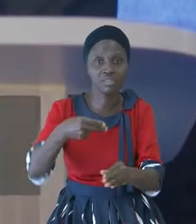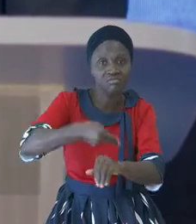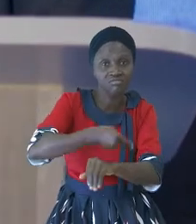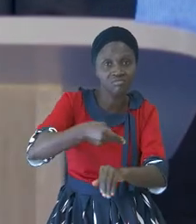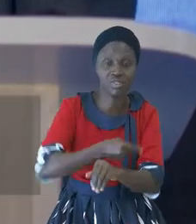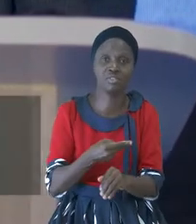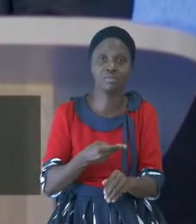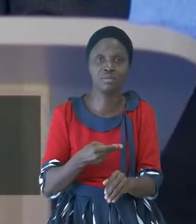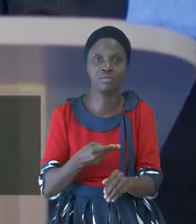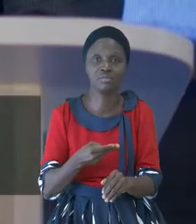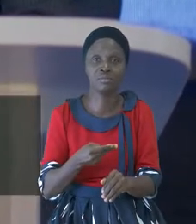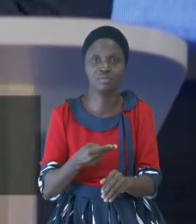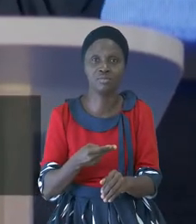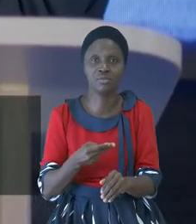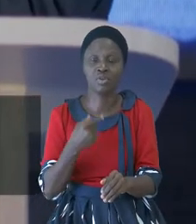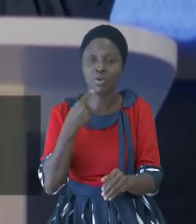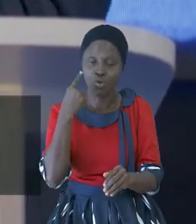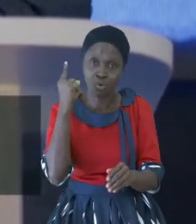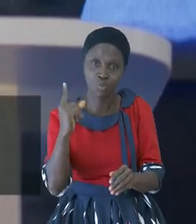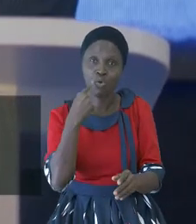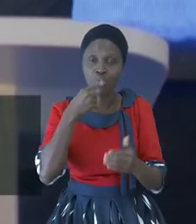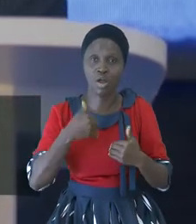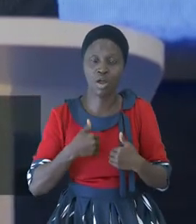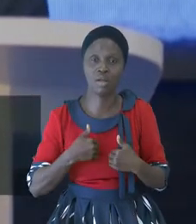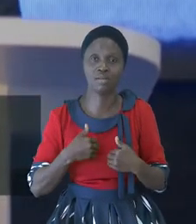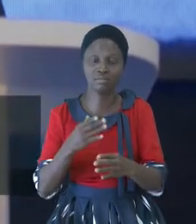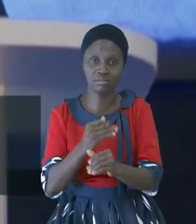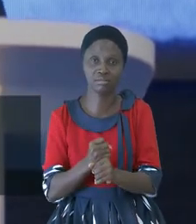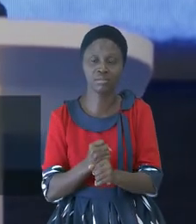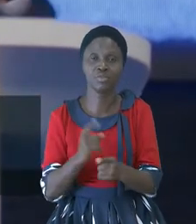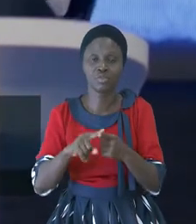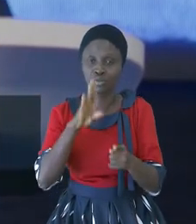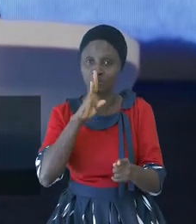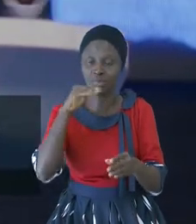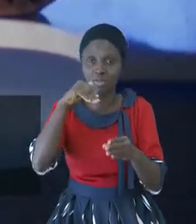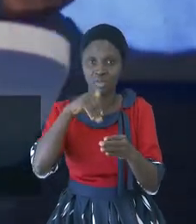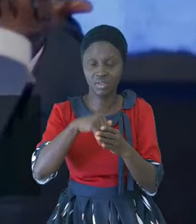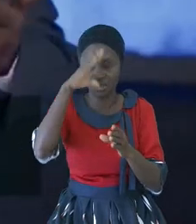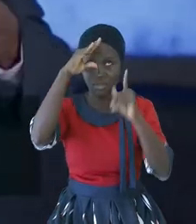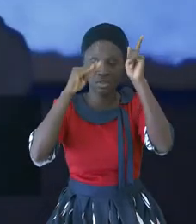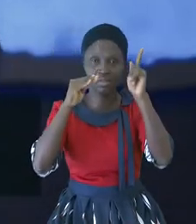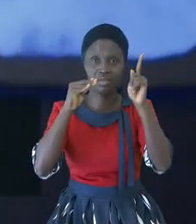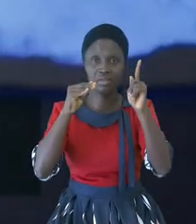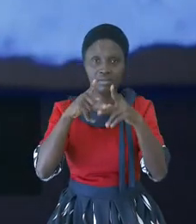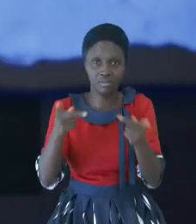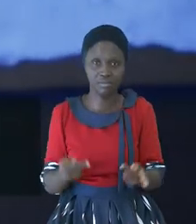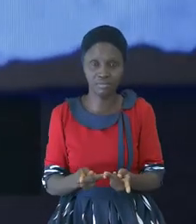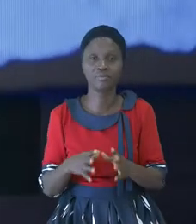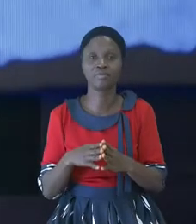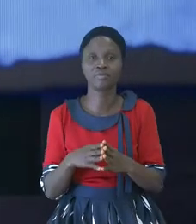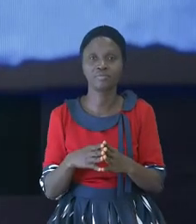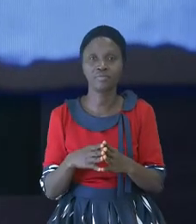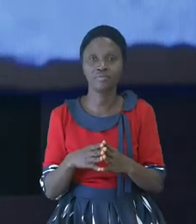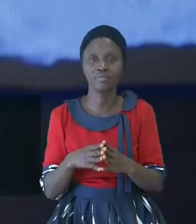to be his possession. And that one will have triumphant power. Join everything together is the